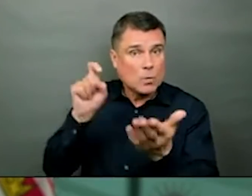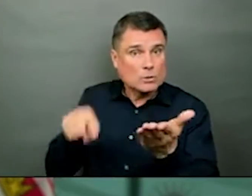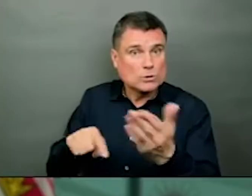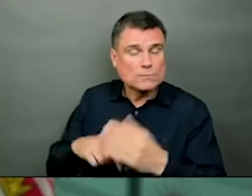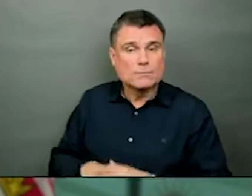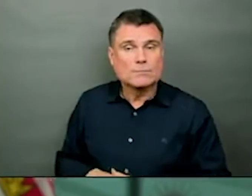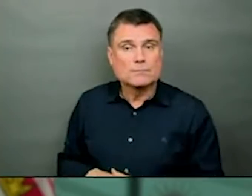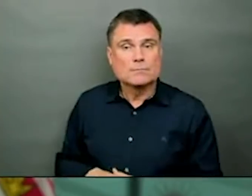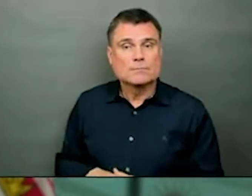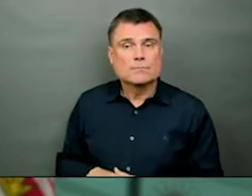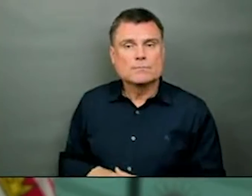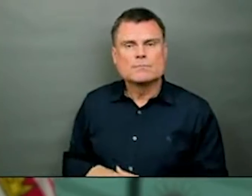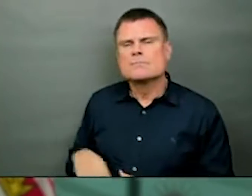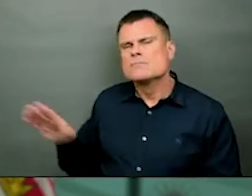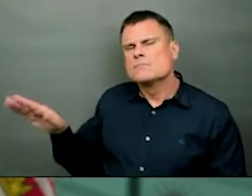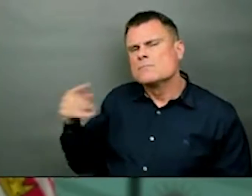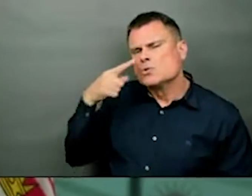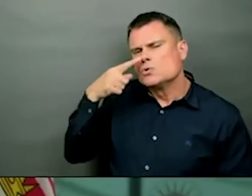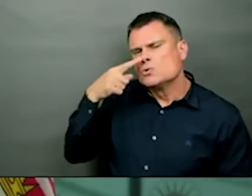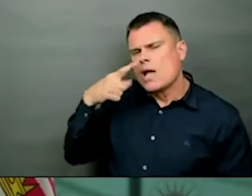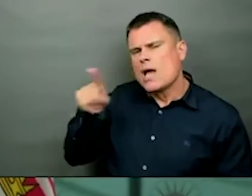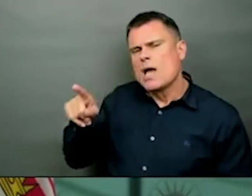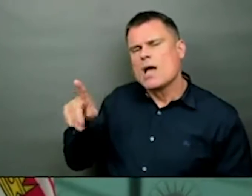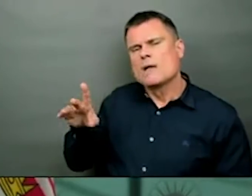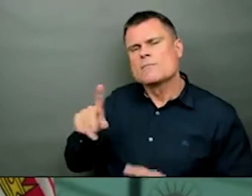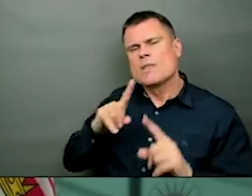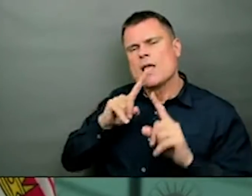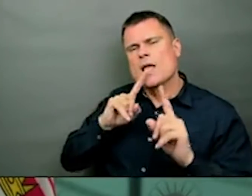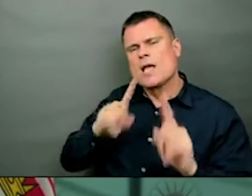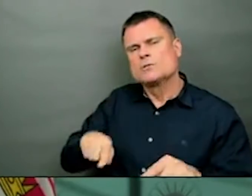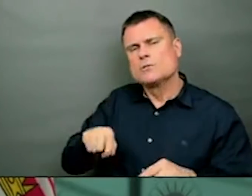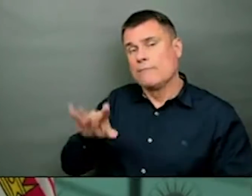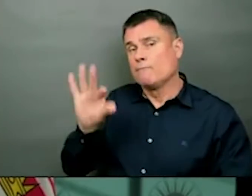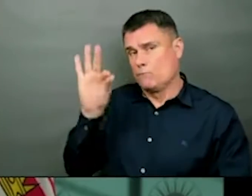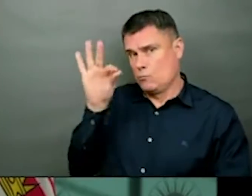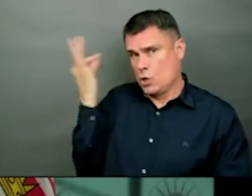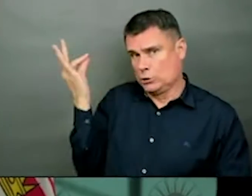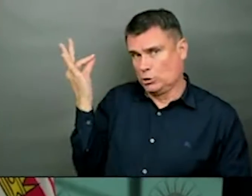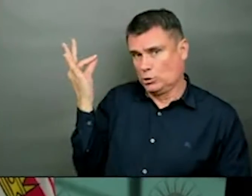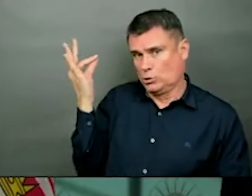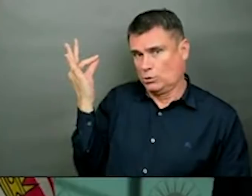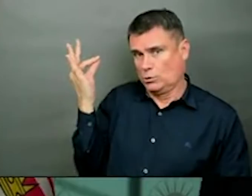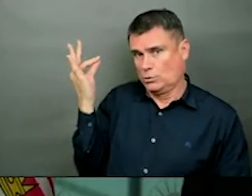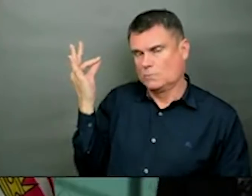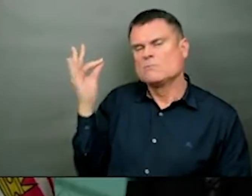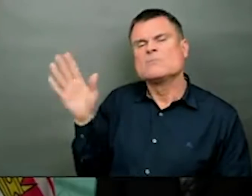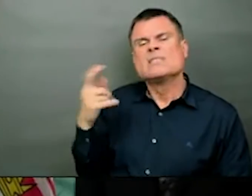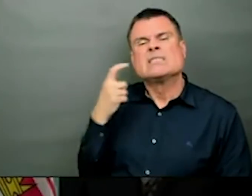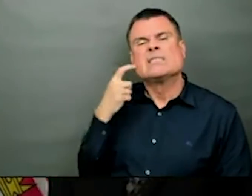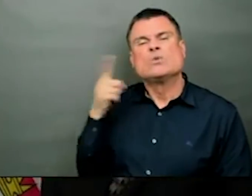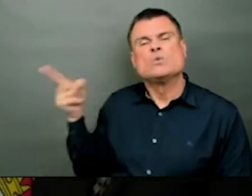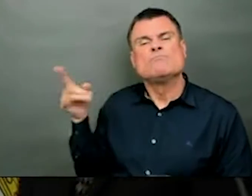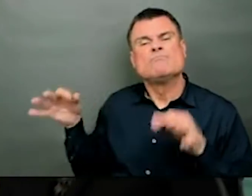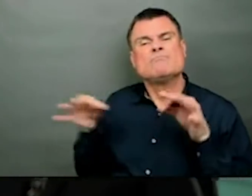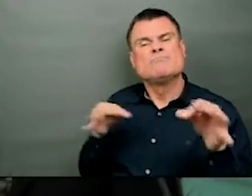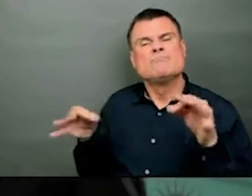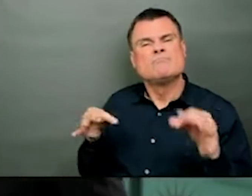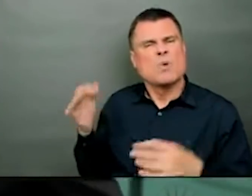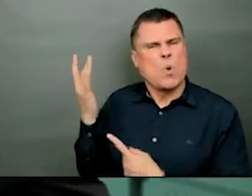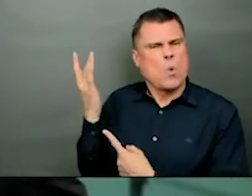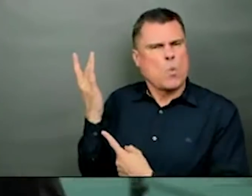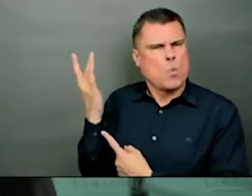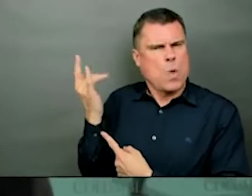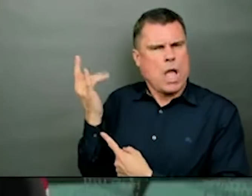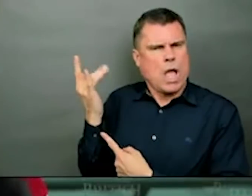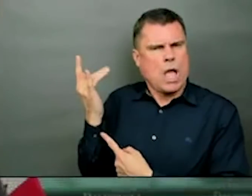can please answer in French the question about why BC will continue to administer second doses of the vaccine when the new